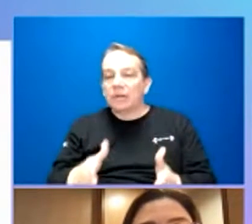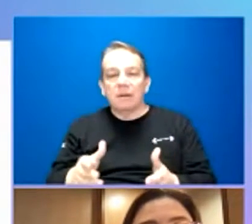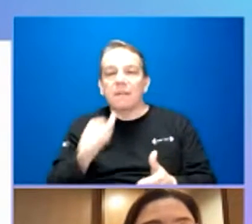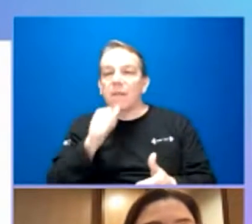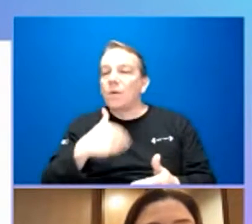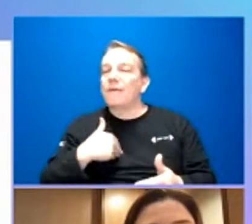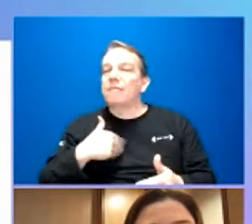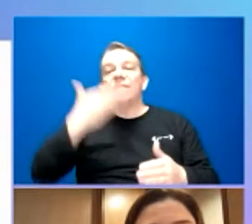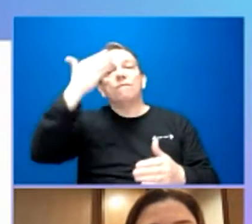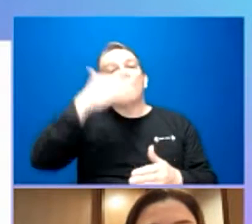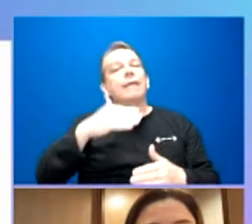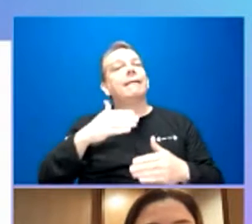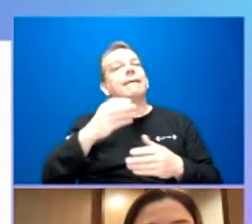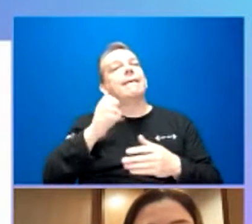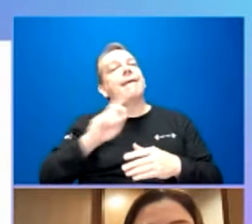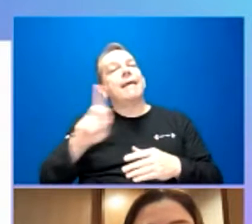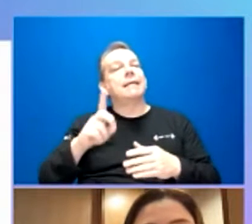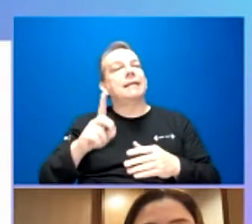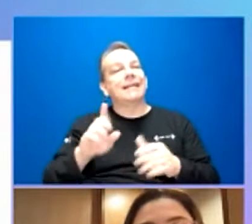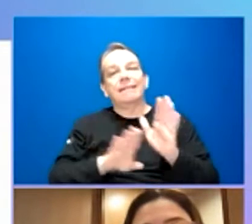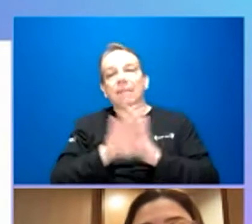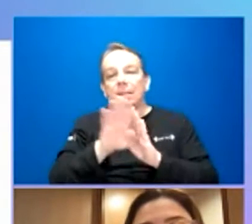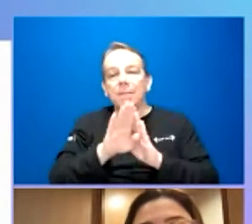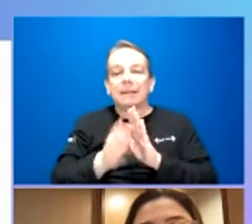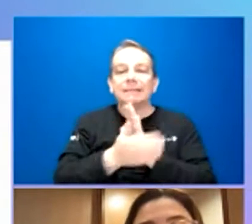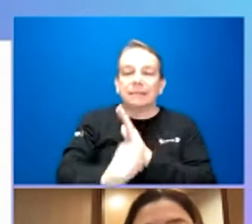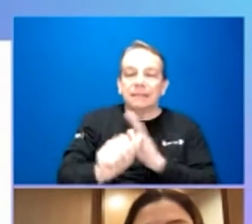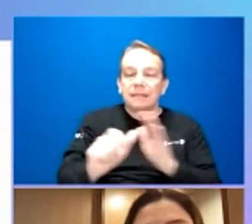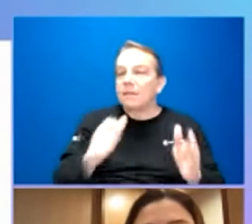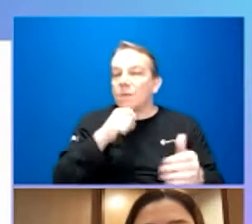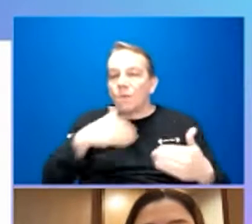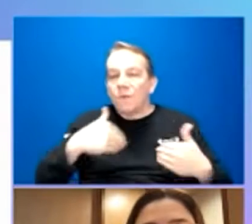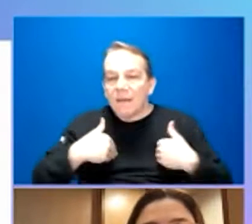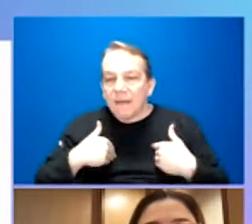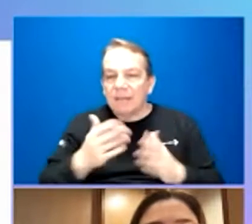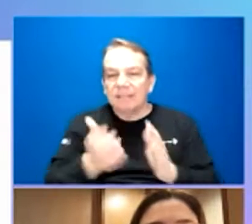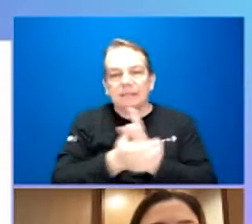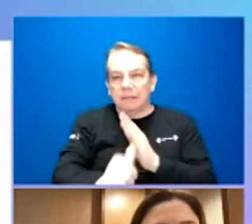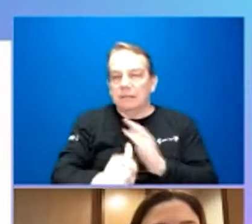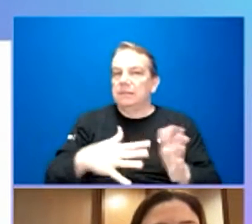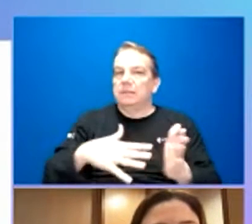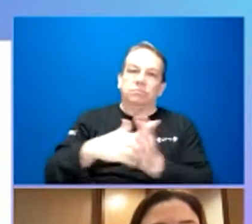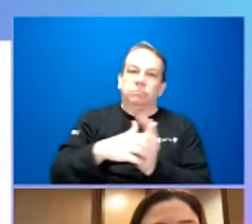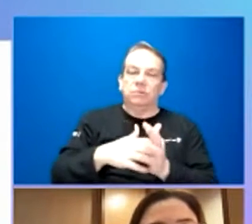they need in order to learn about accessibility. So skills are a real challenge.